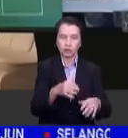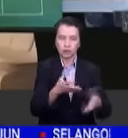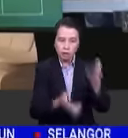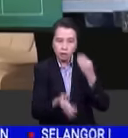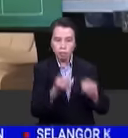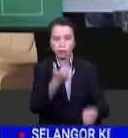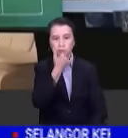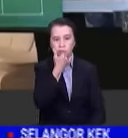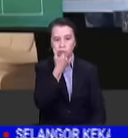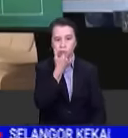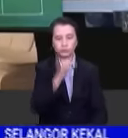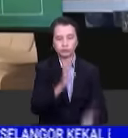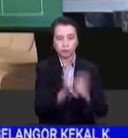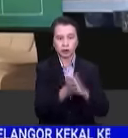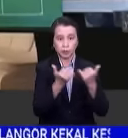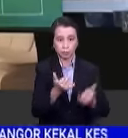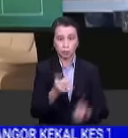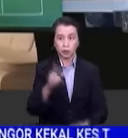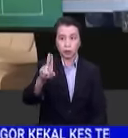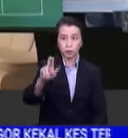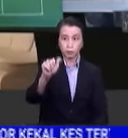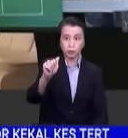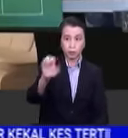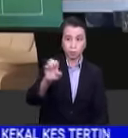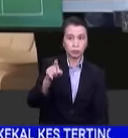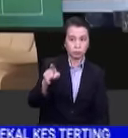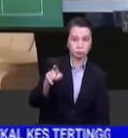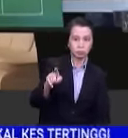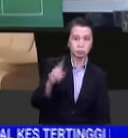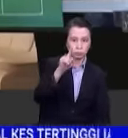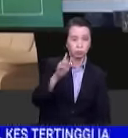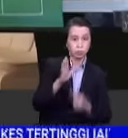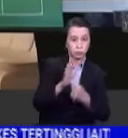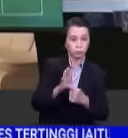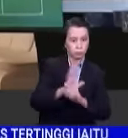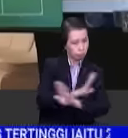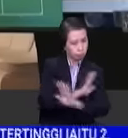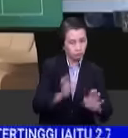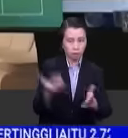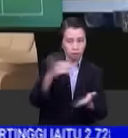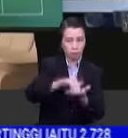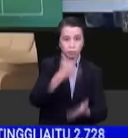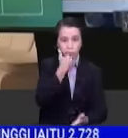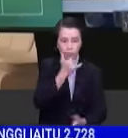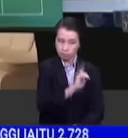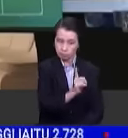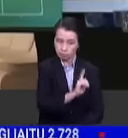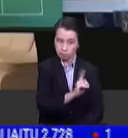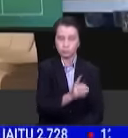We've corrected them. So now UAE game, I'm pretty sure there's not going to be any more mistakes.